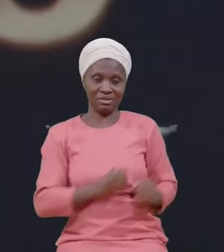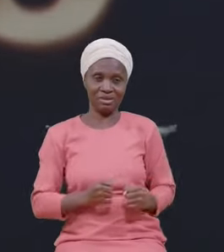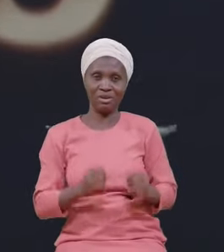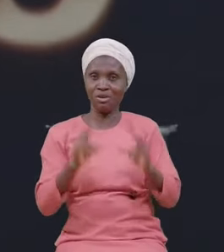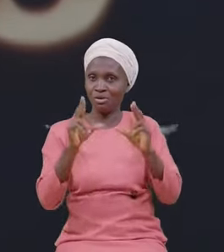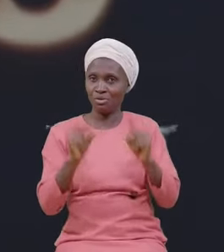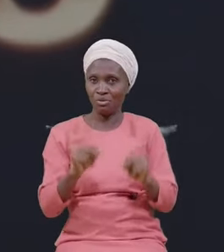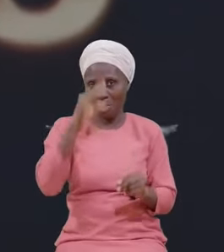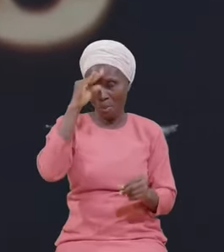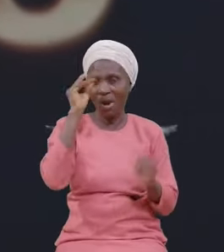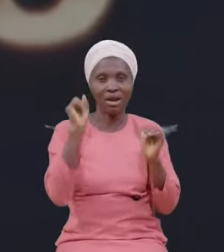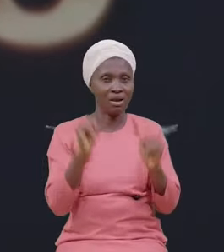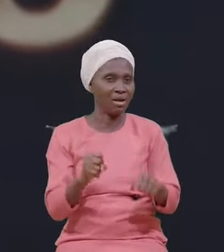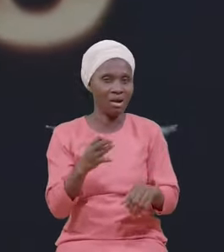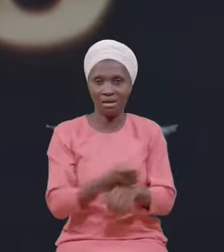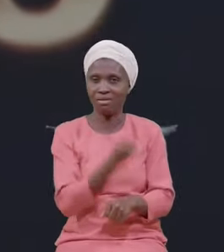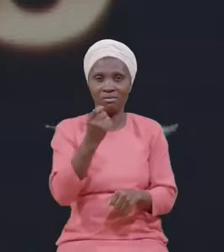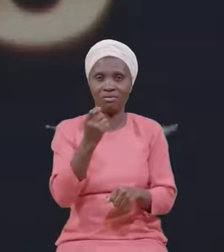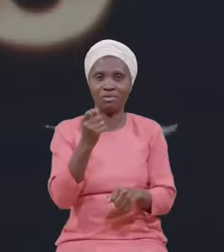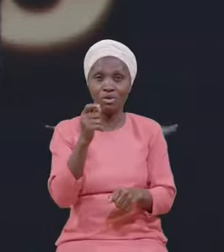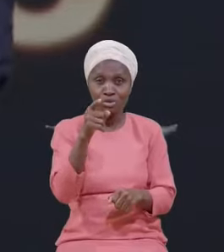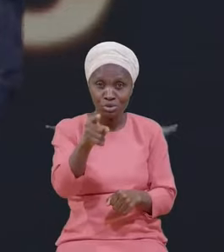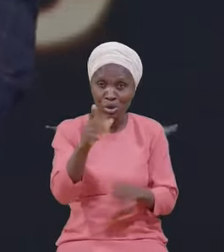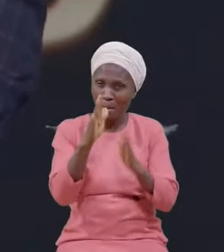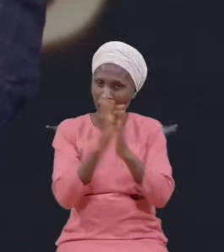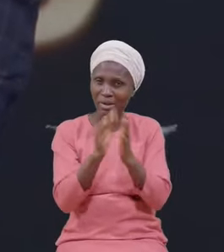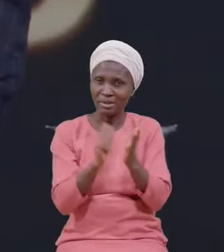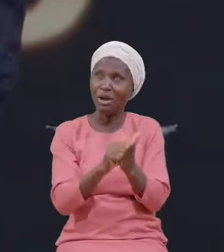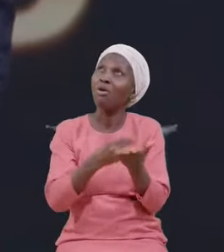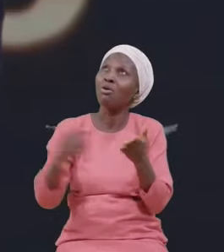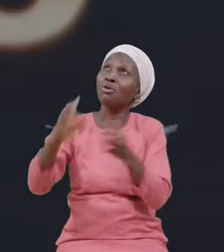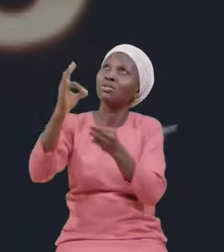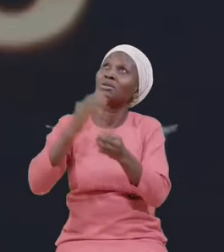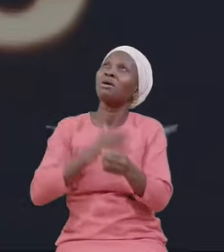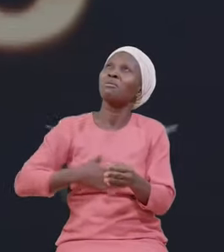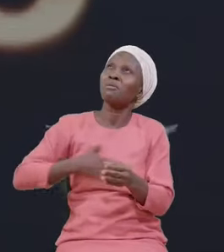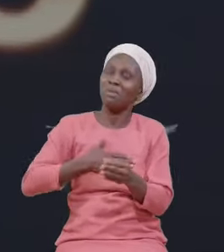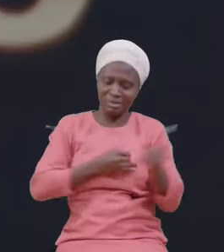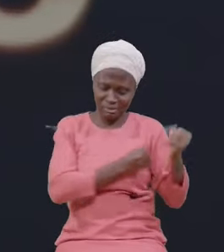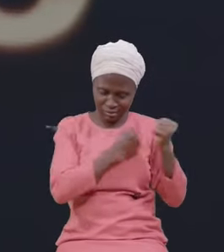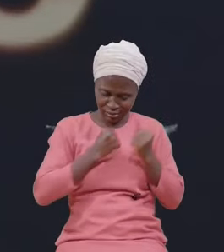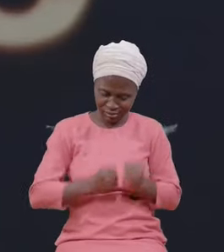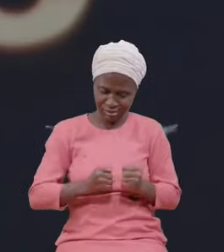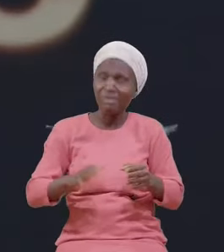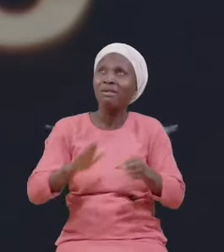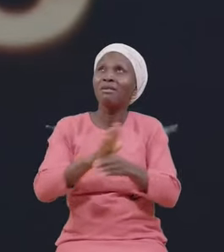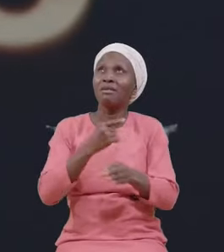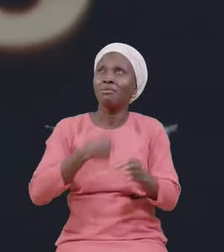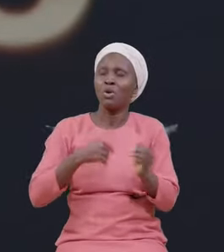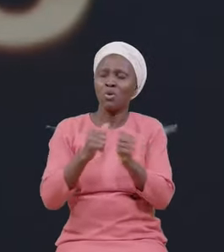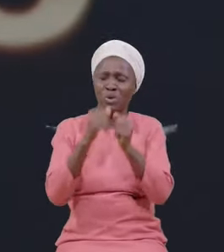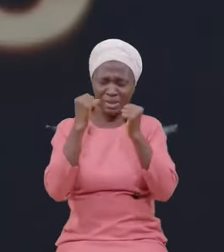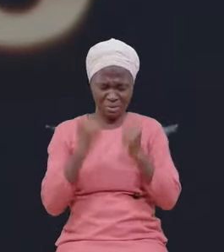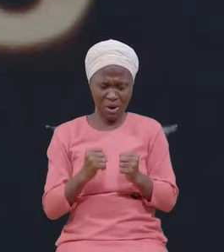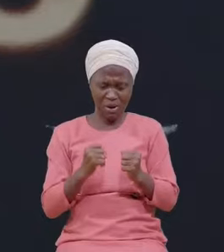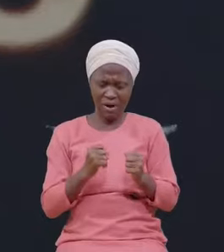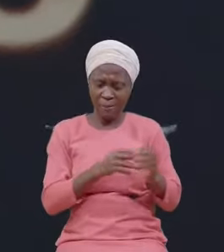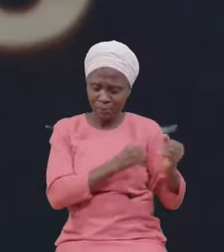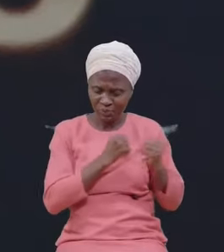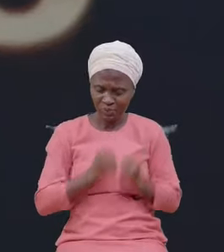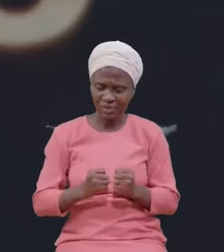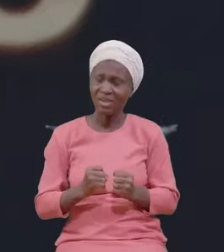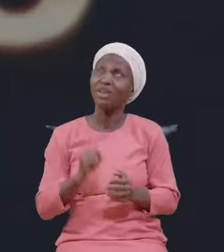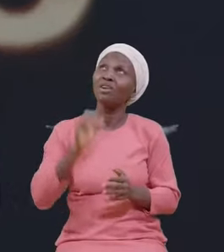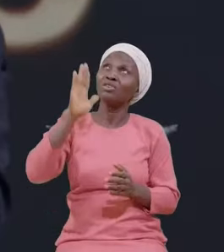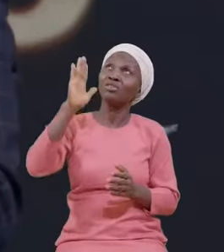me strengthen your pastors strengthen the Evangelist strengthen every worker